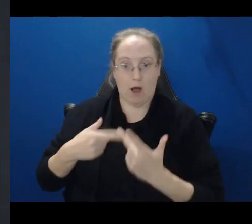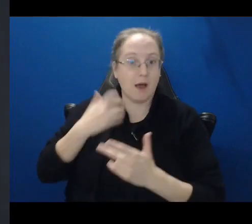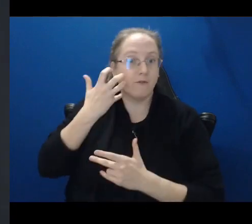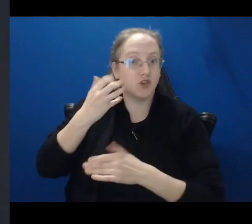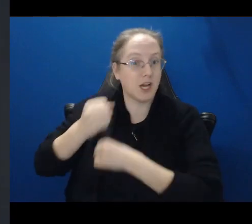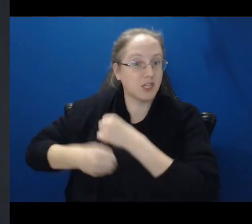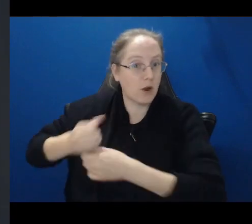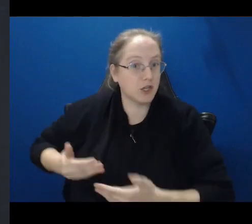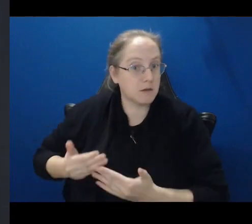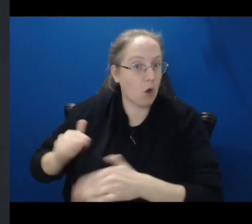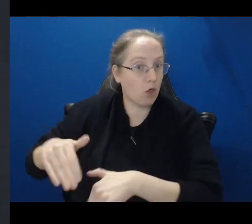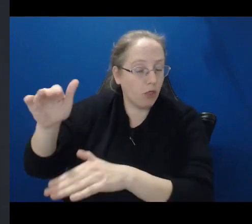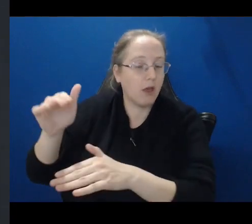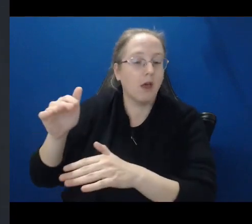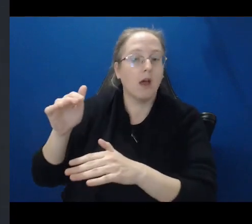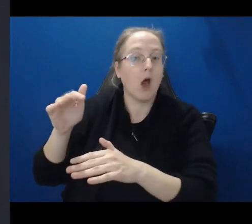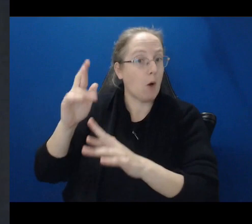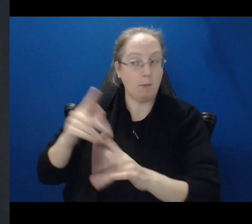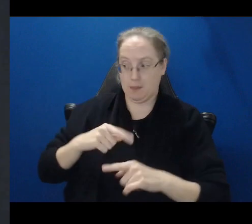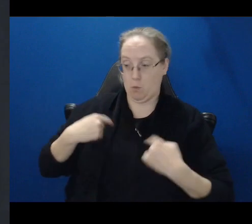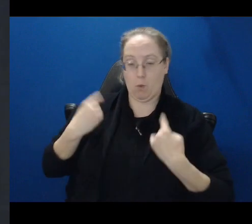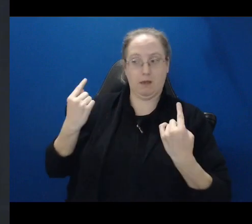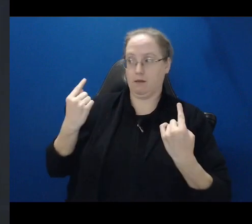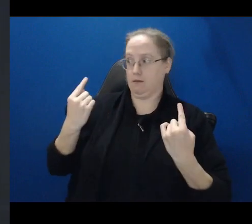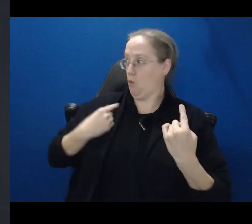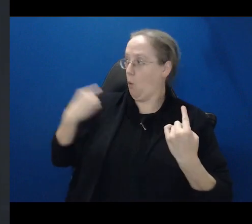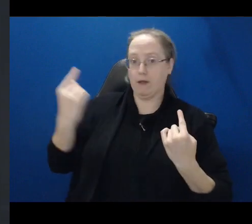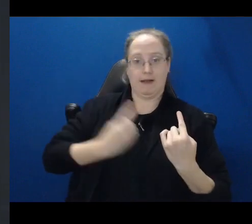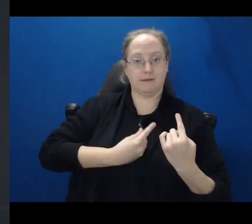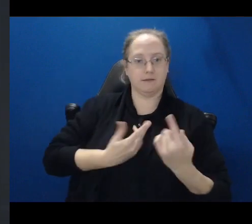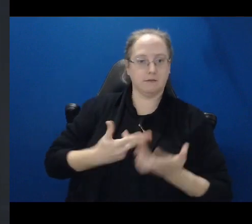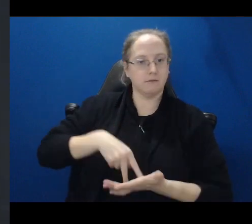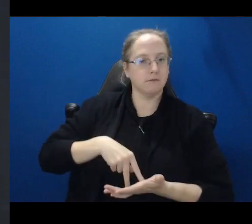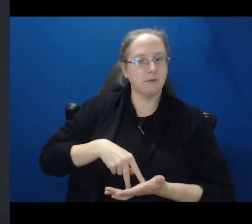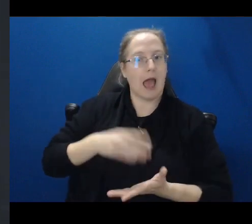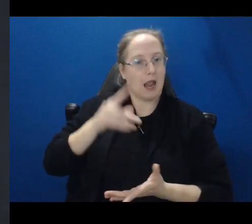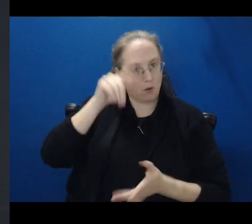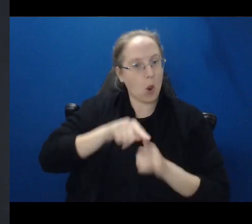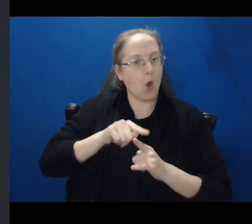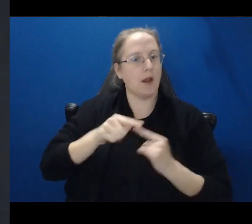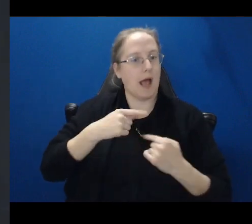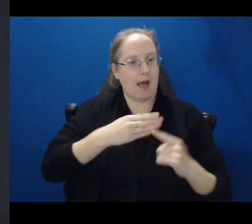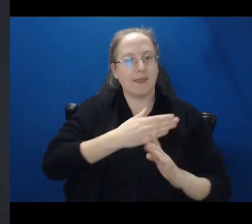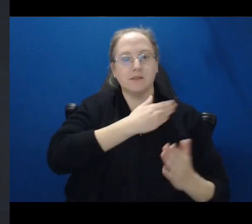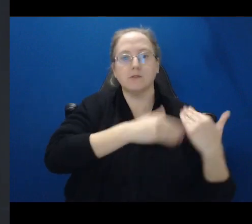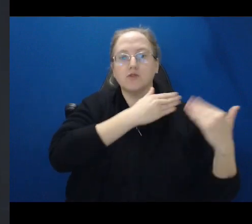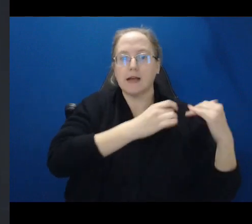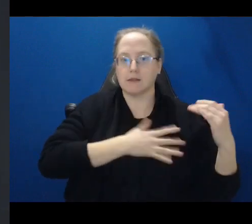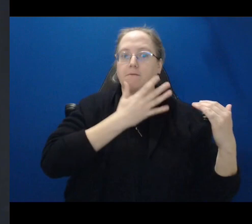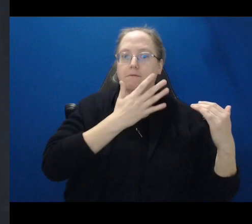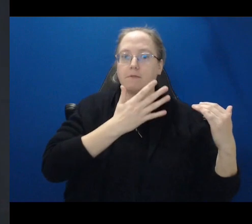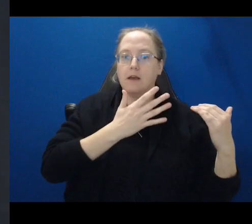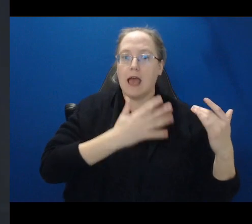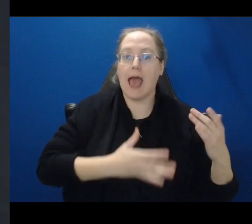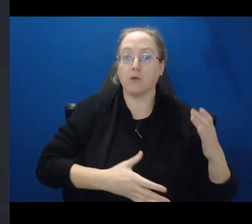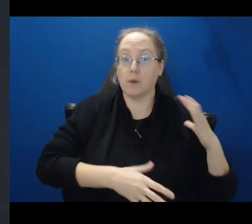that all of us actually make a stand, learn about those histories, do something about it and pass it